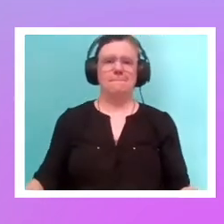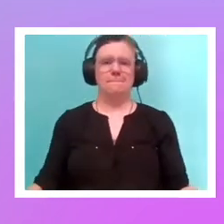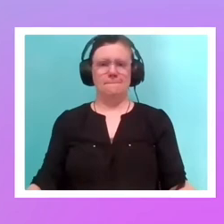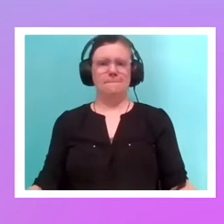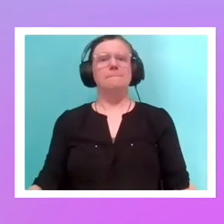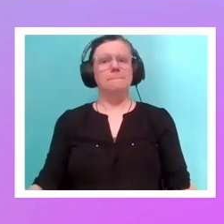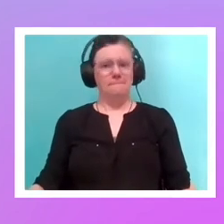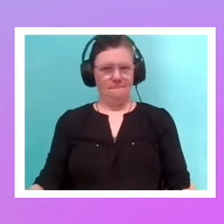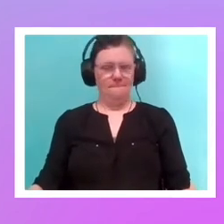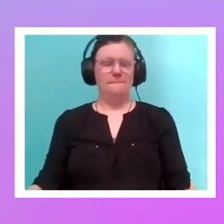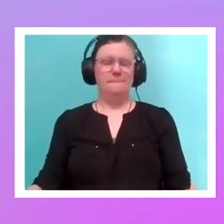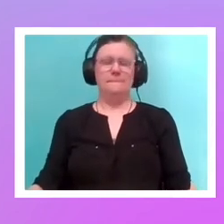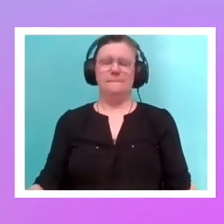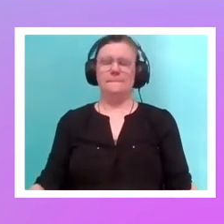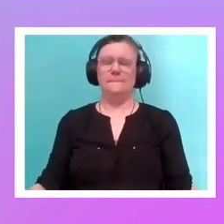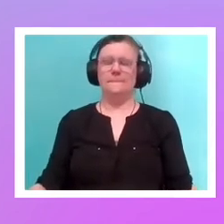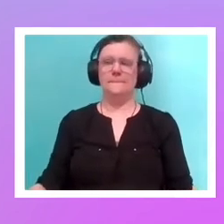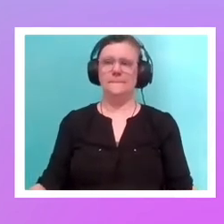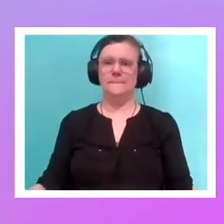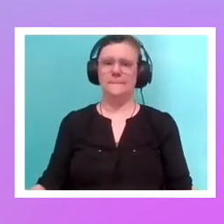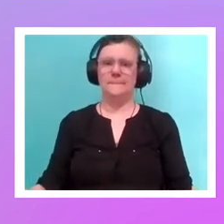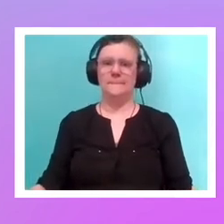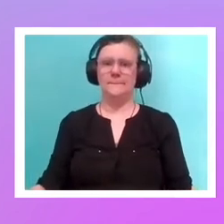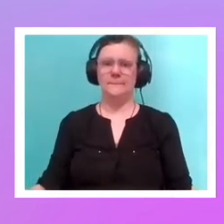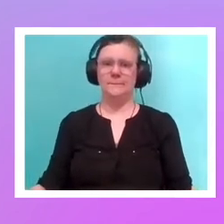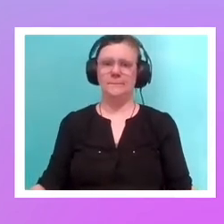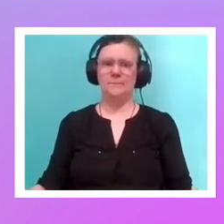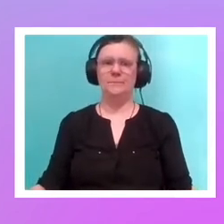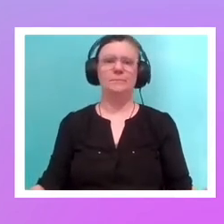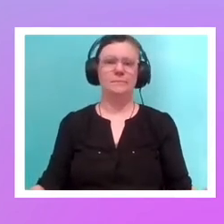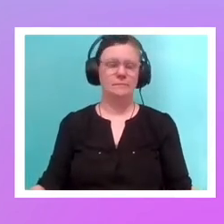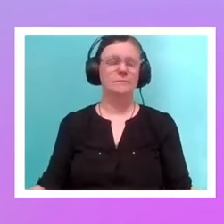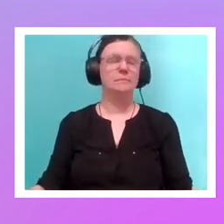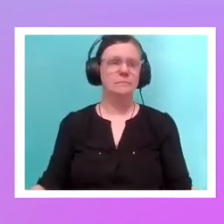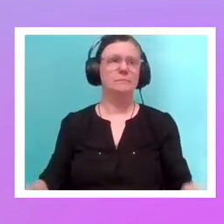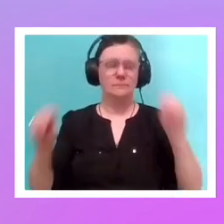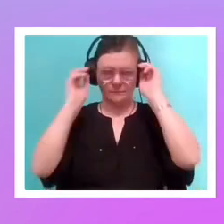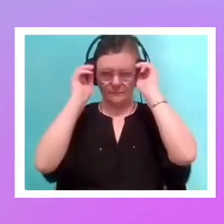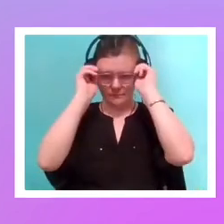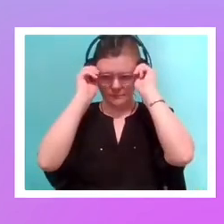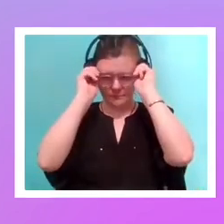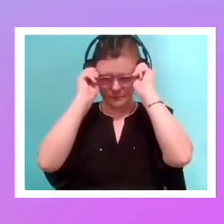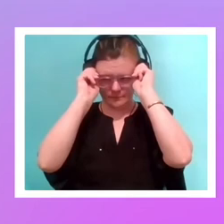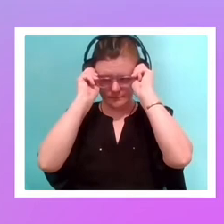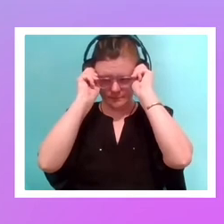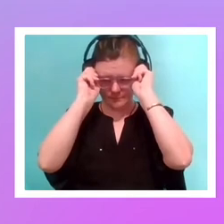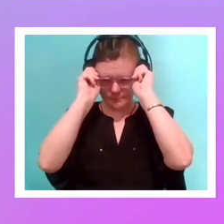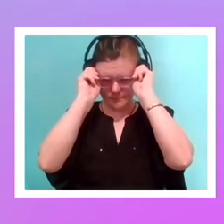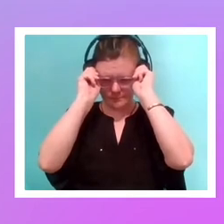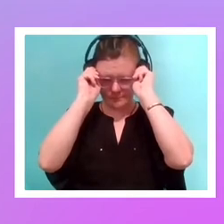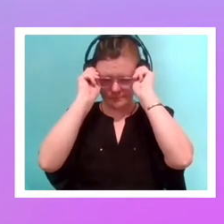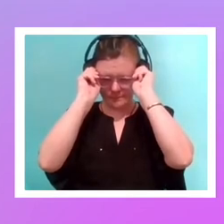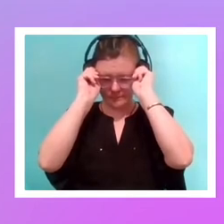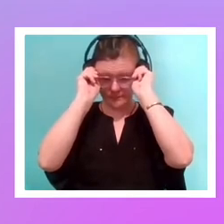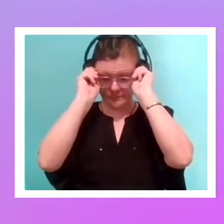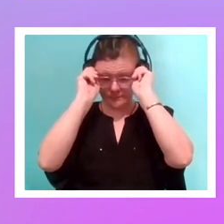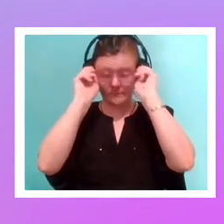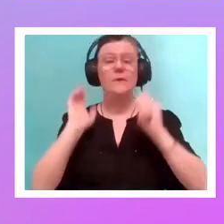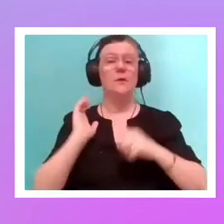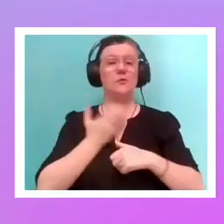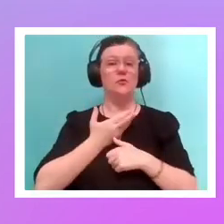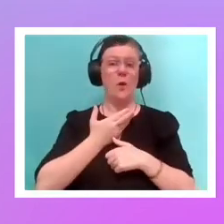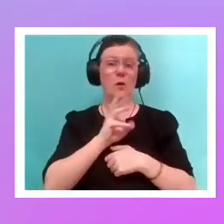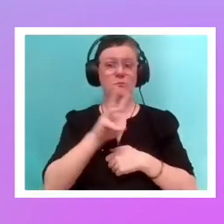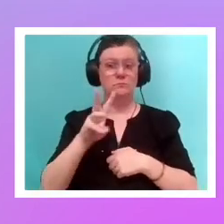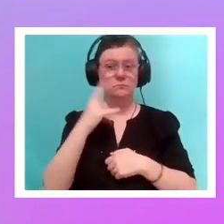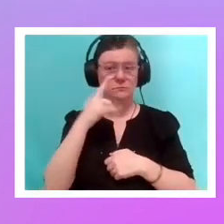Just want to talk a bit about government communications, as well as information published on gov.uk, gov.uk and government services.